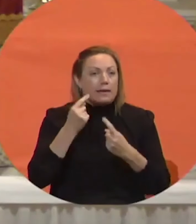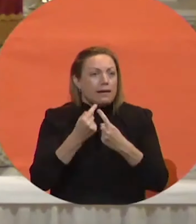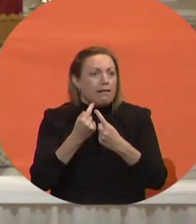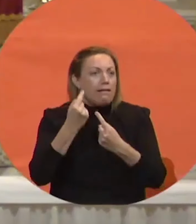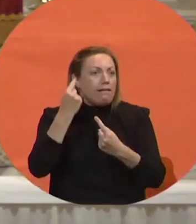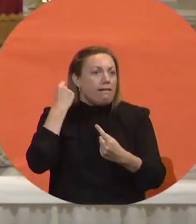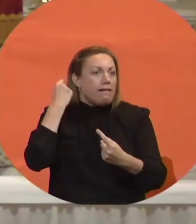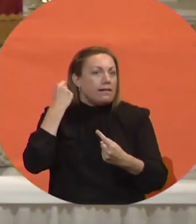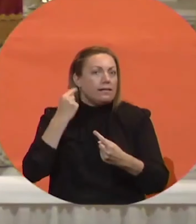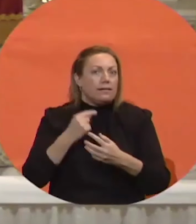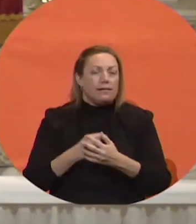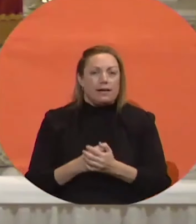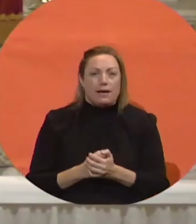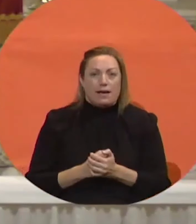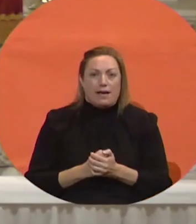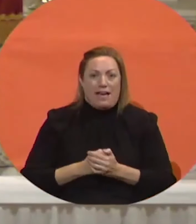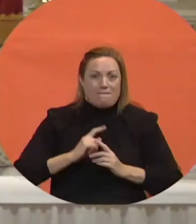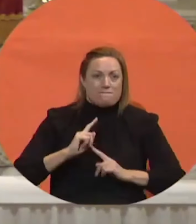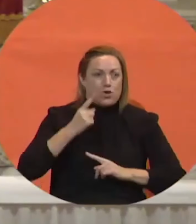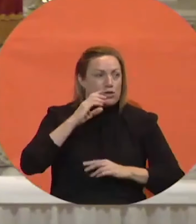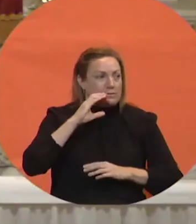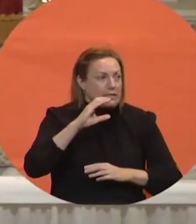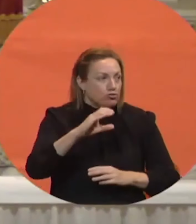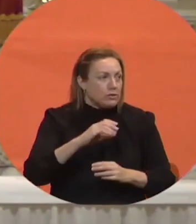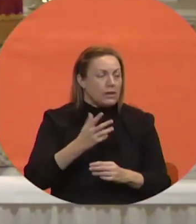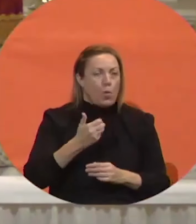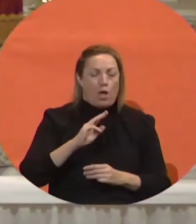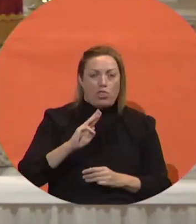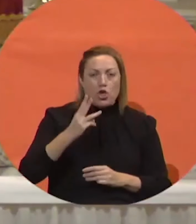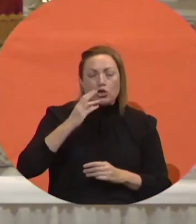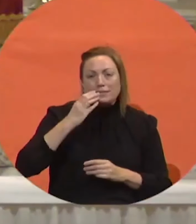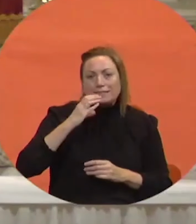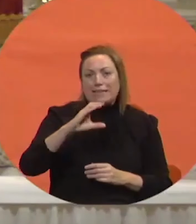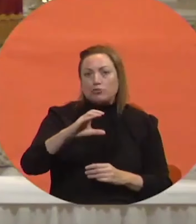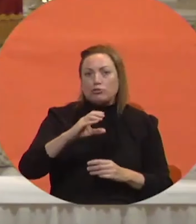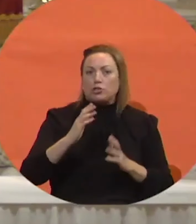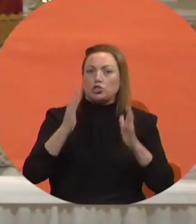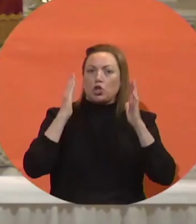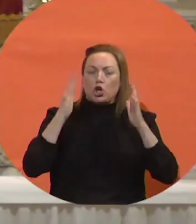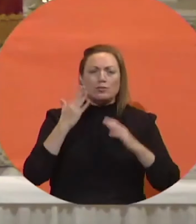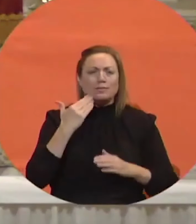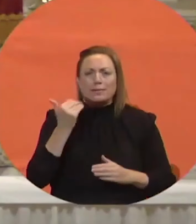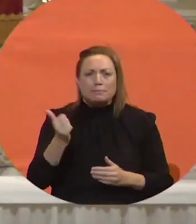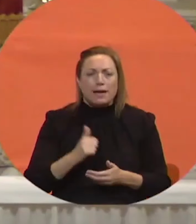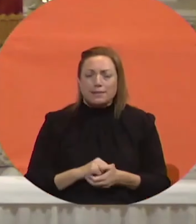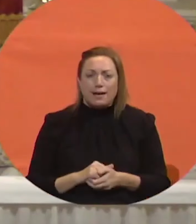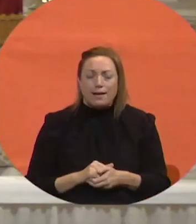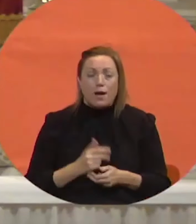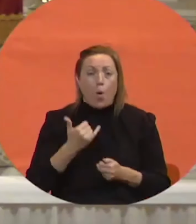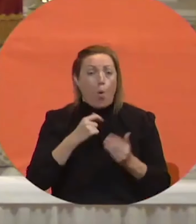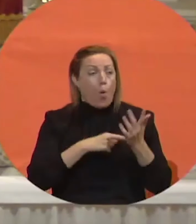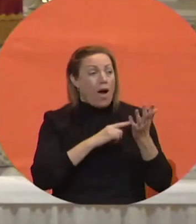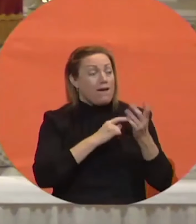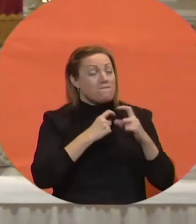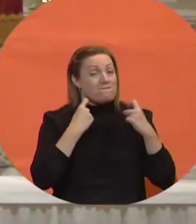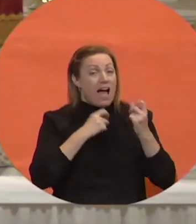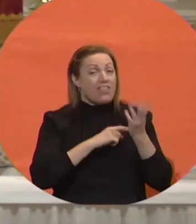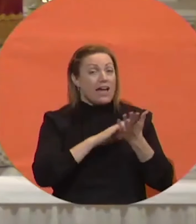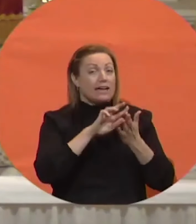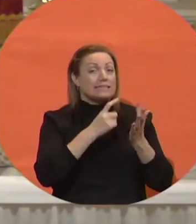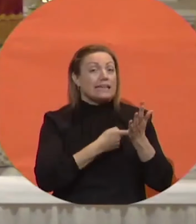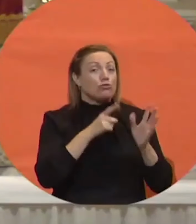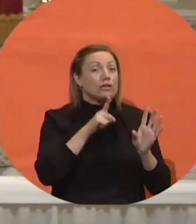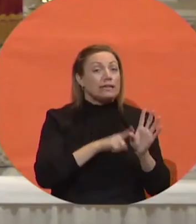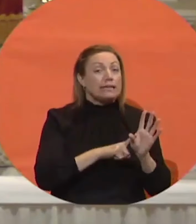or Domitilla's 3rd century persecuted church, or John Joseph Terry's 19th century